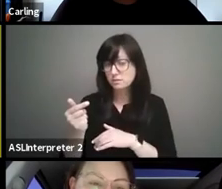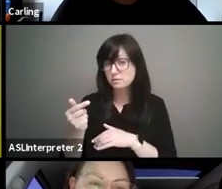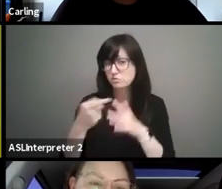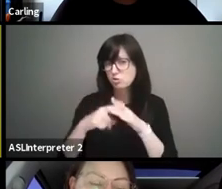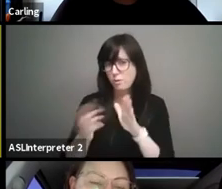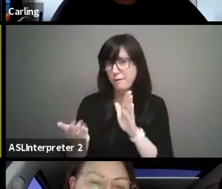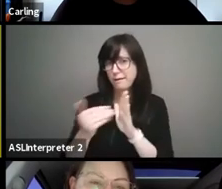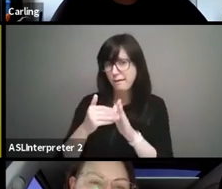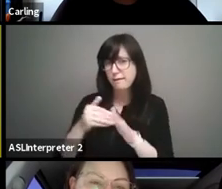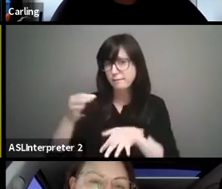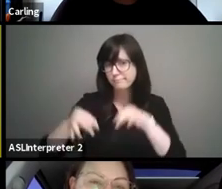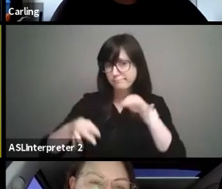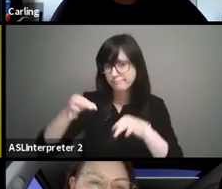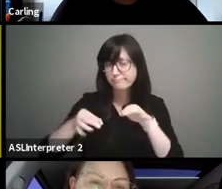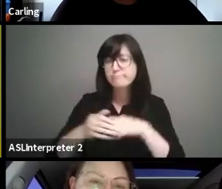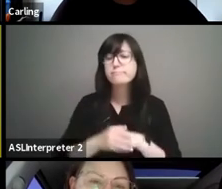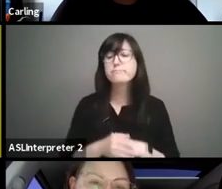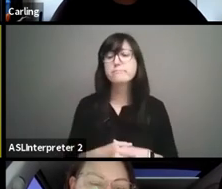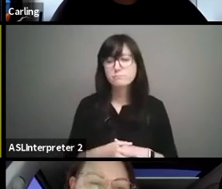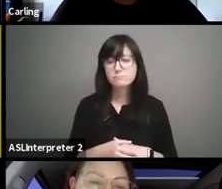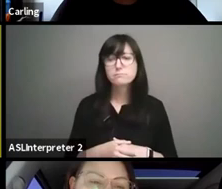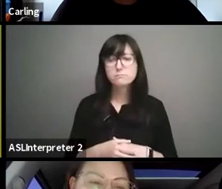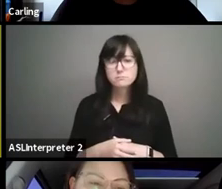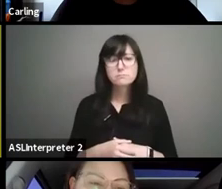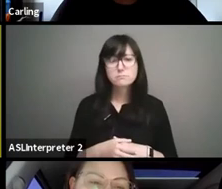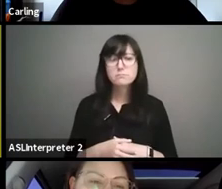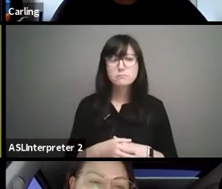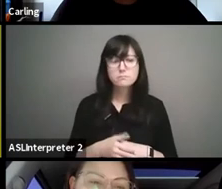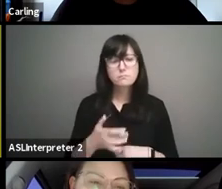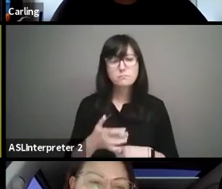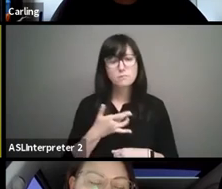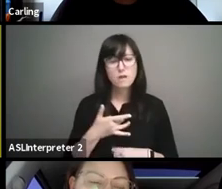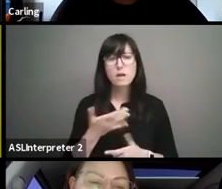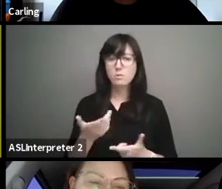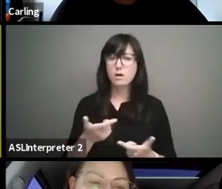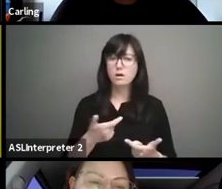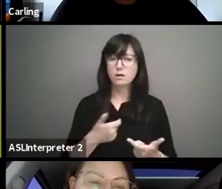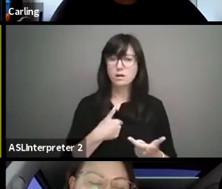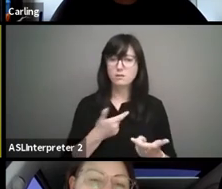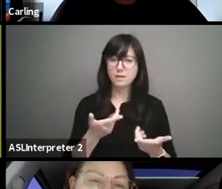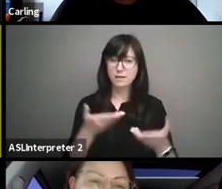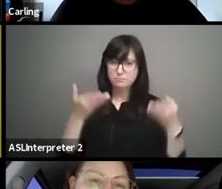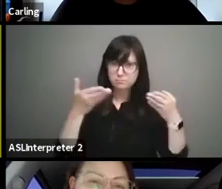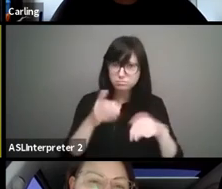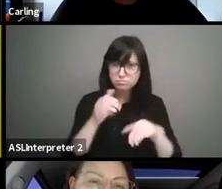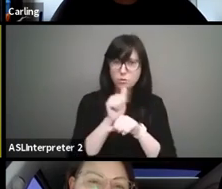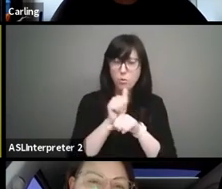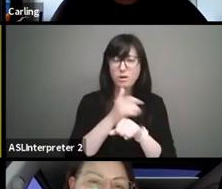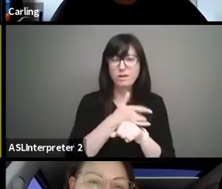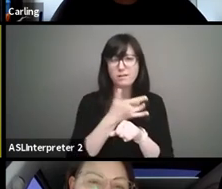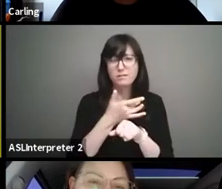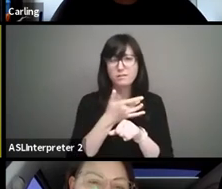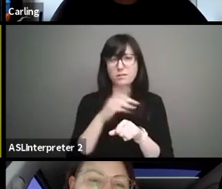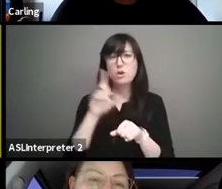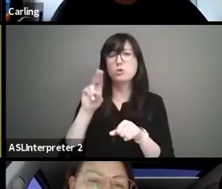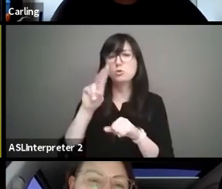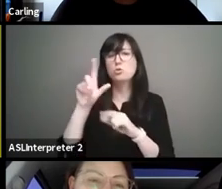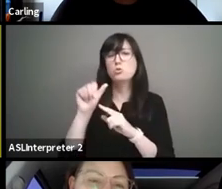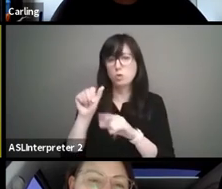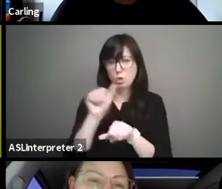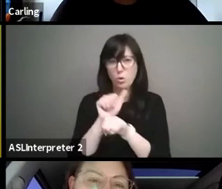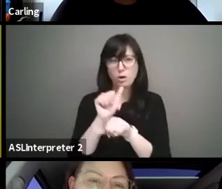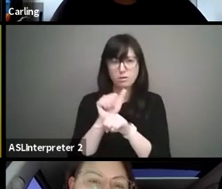August, is kind of like, I would say, because I do doula work, it's kind of considering it like doula work, where